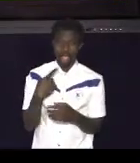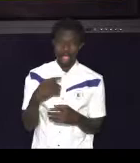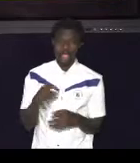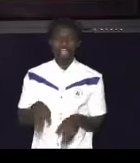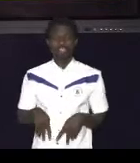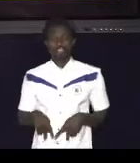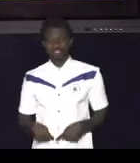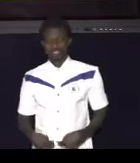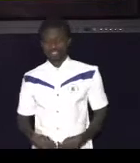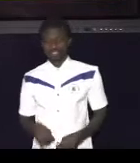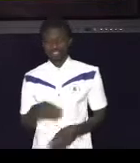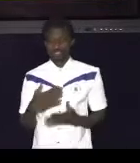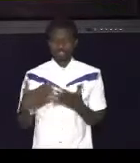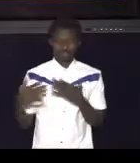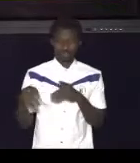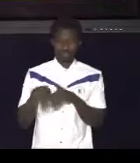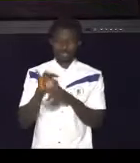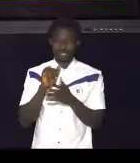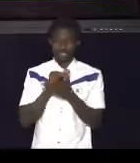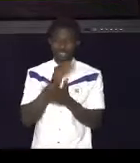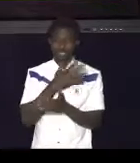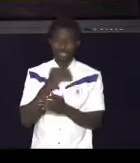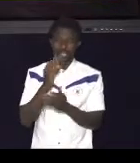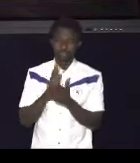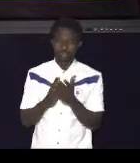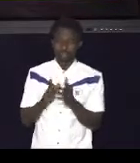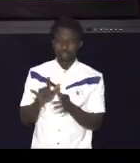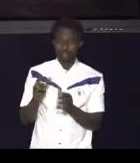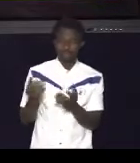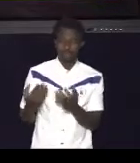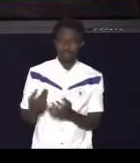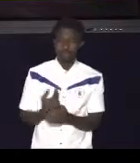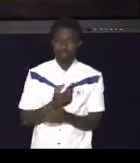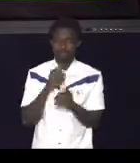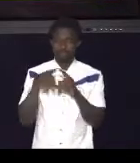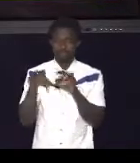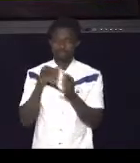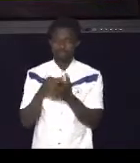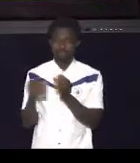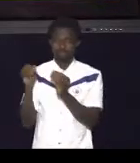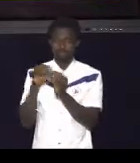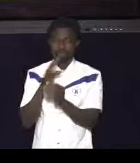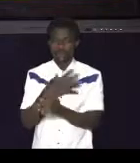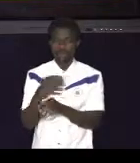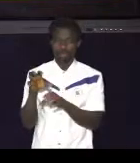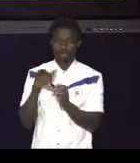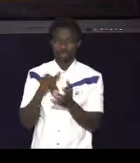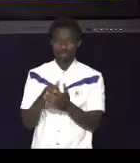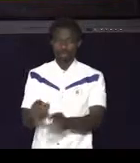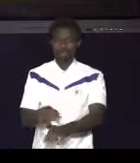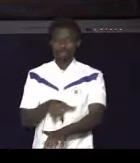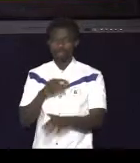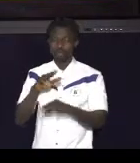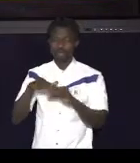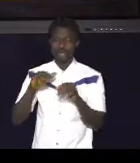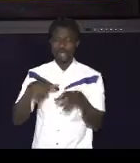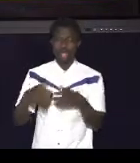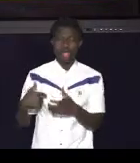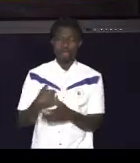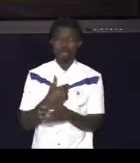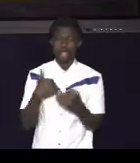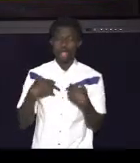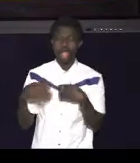tired or something like that. And some still want us to do it more and do it longer than how we have